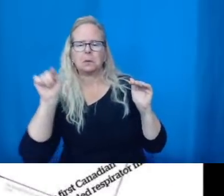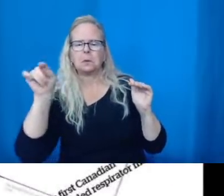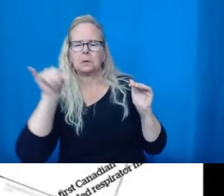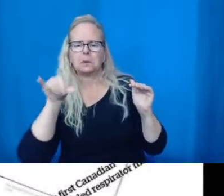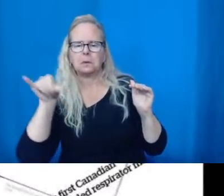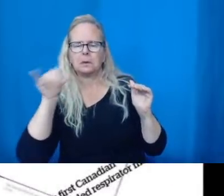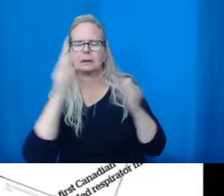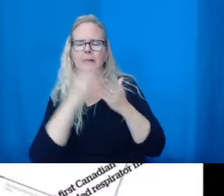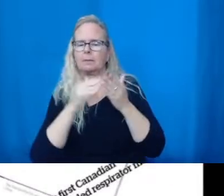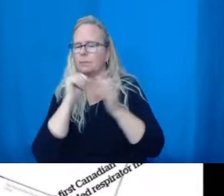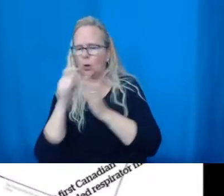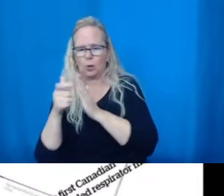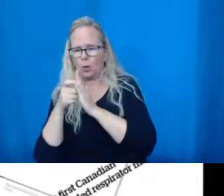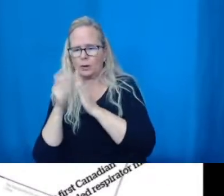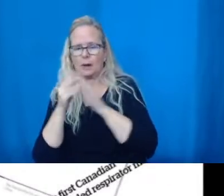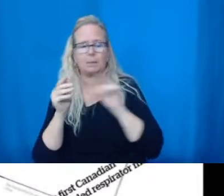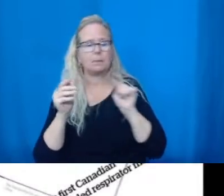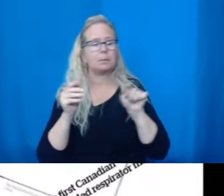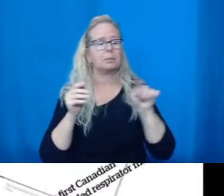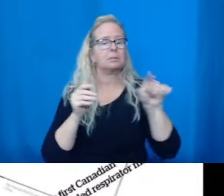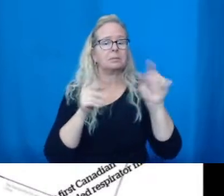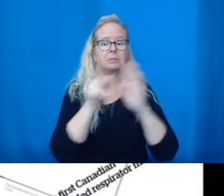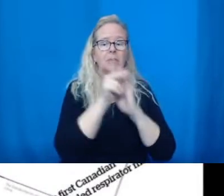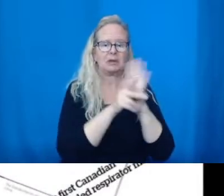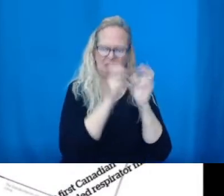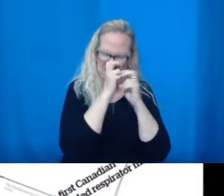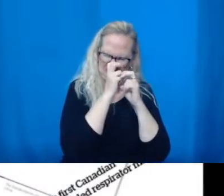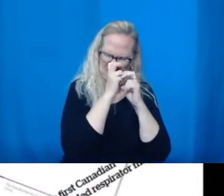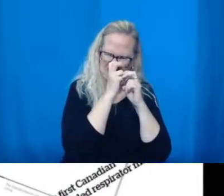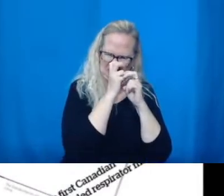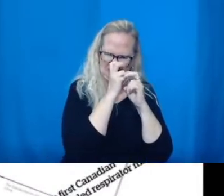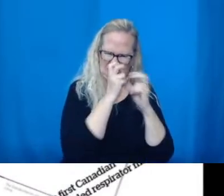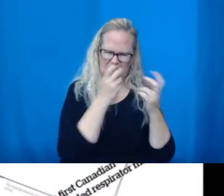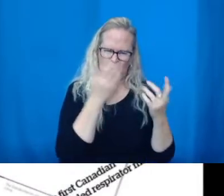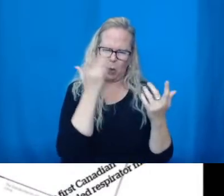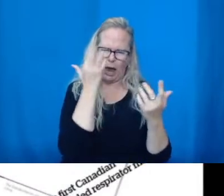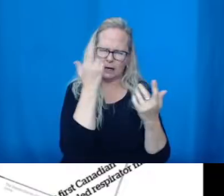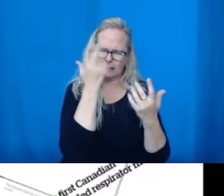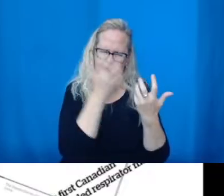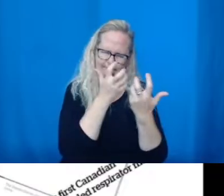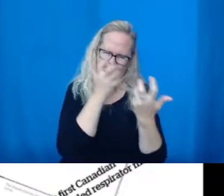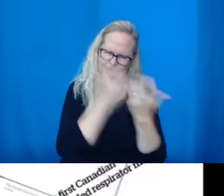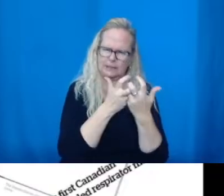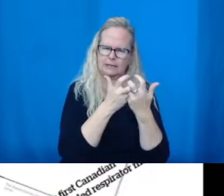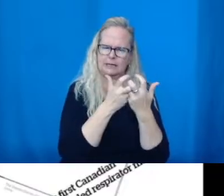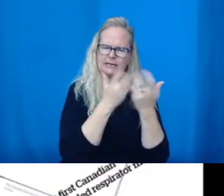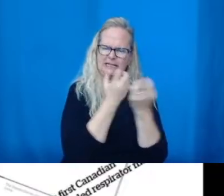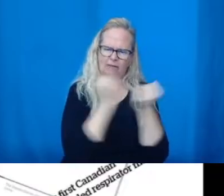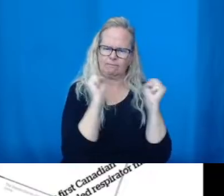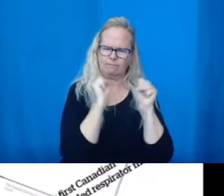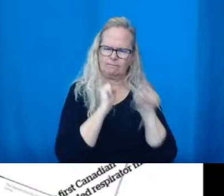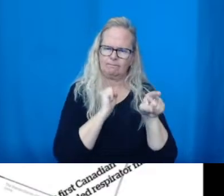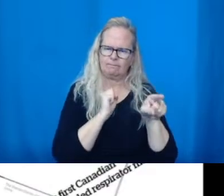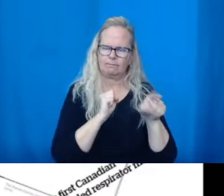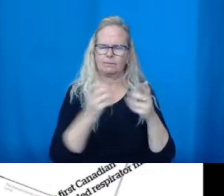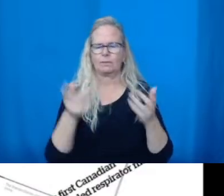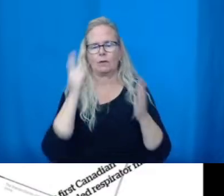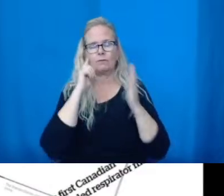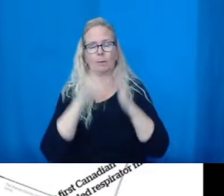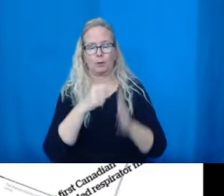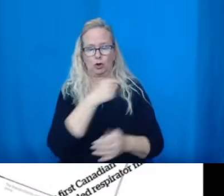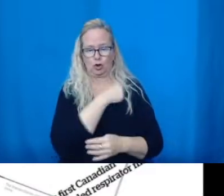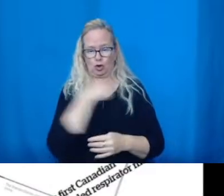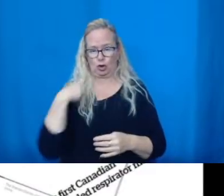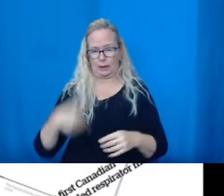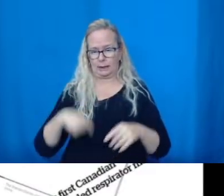fit. And in some cases, for instance, the Chinese standard, the GB 2626 that gave us the KN95, even products